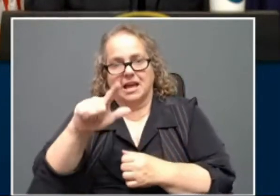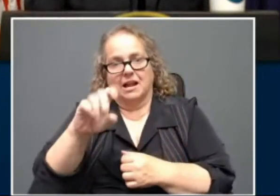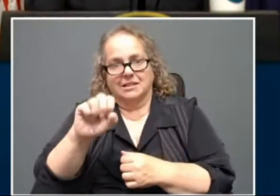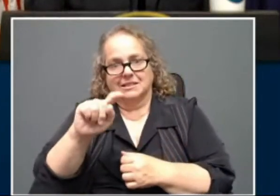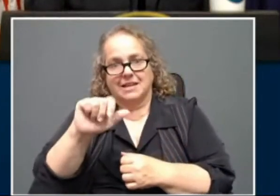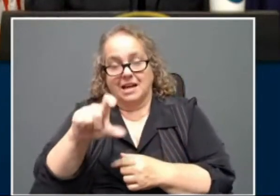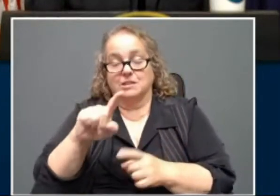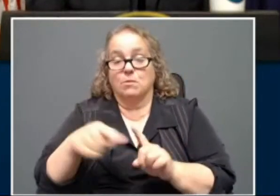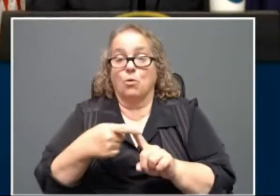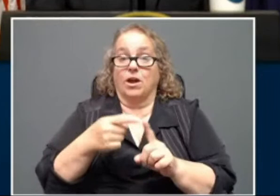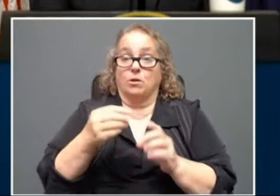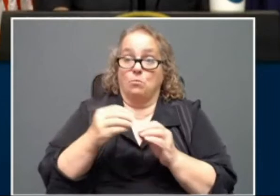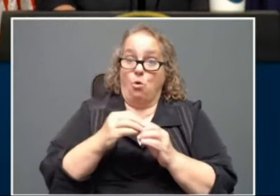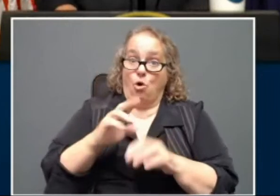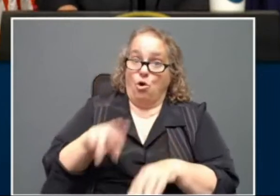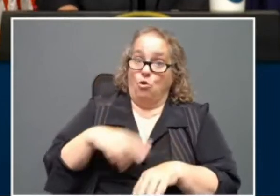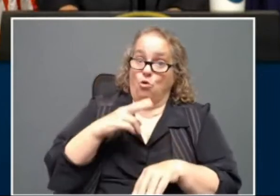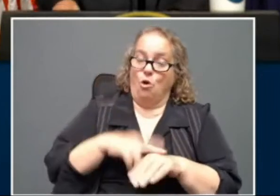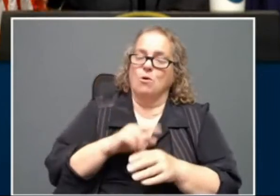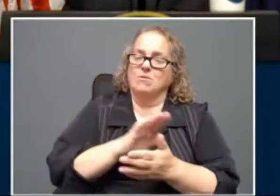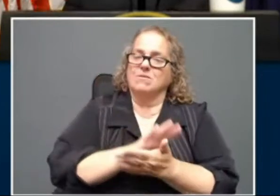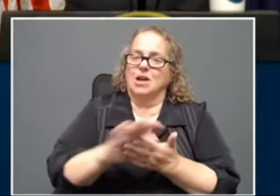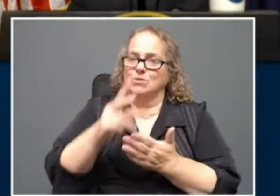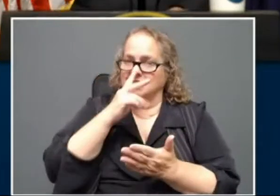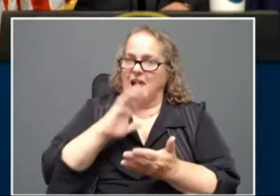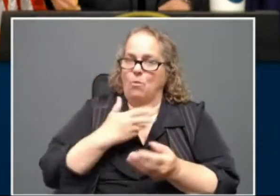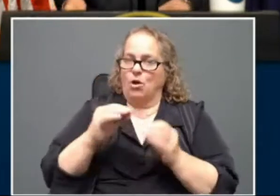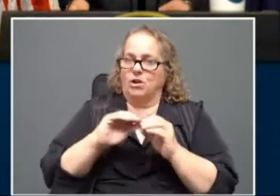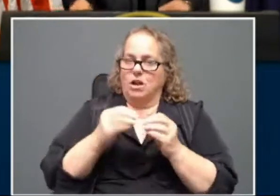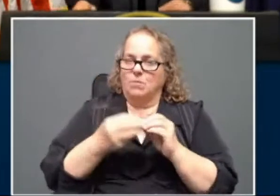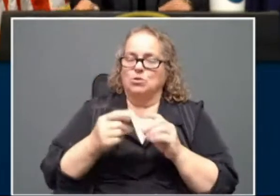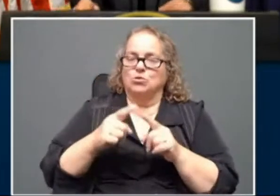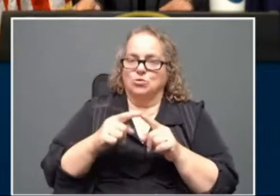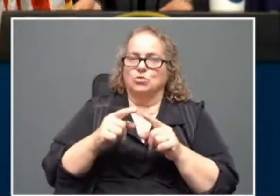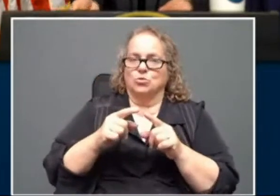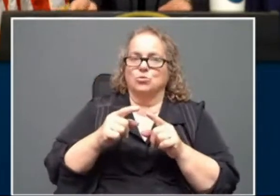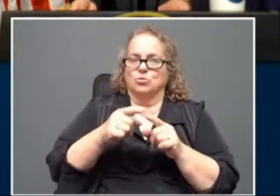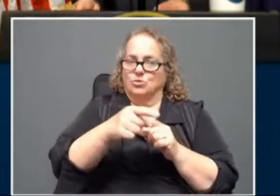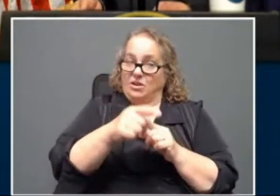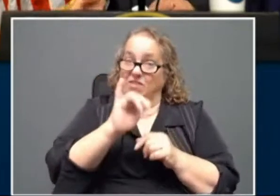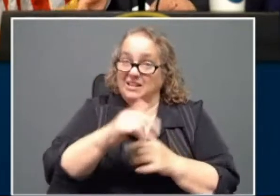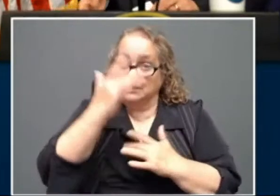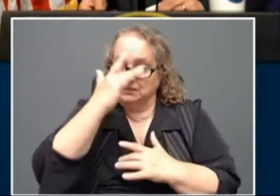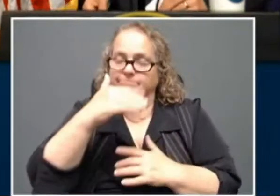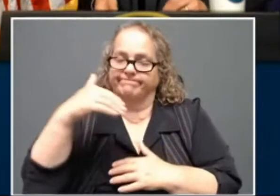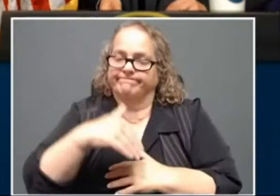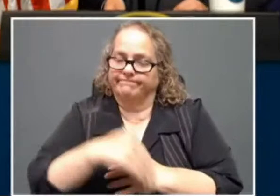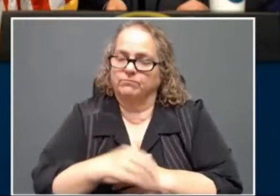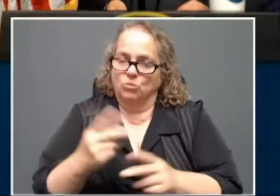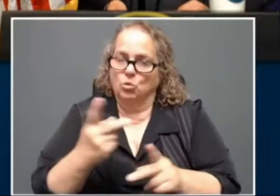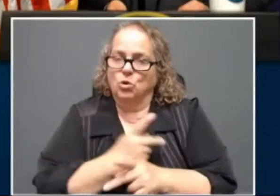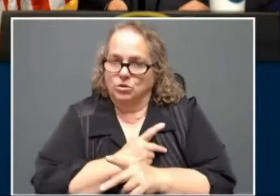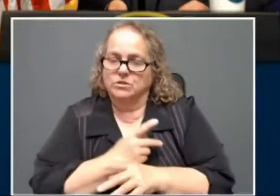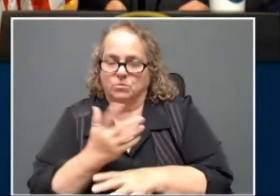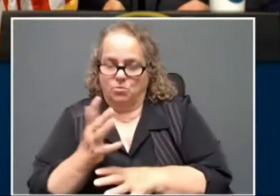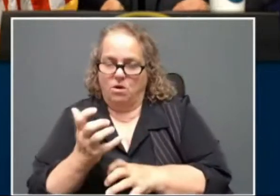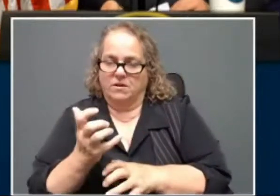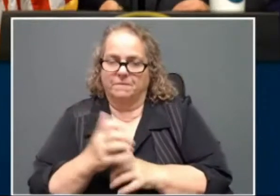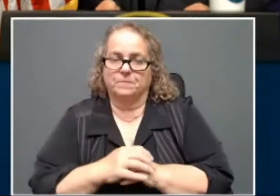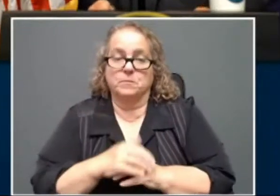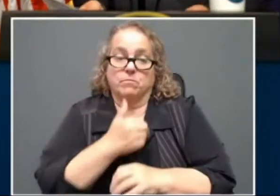to hopefully see these numbers continue to decline. Hospital capacity, that map we show still in pretty good